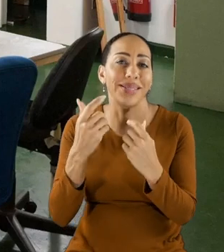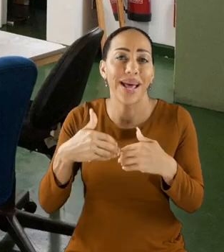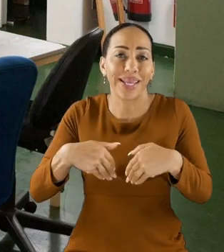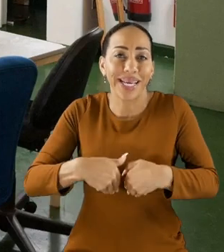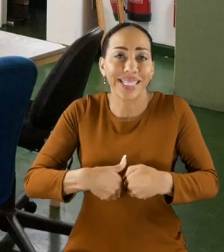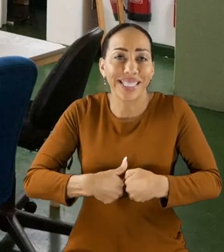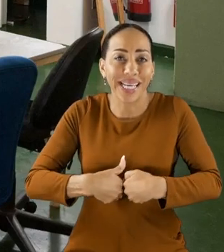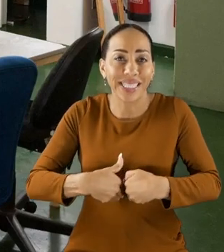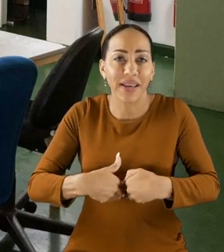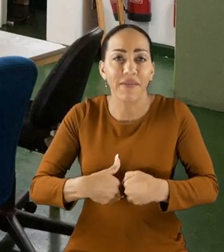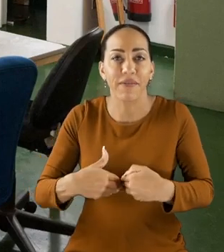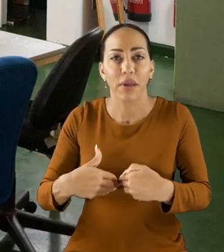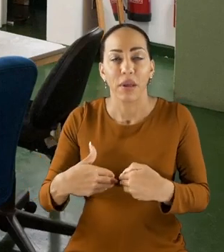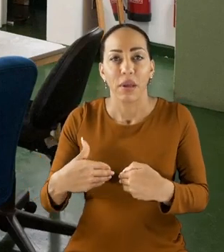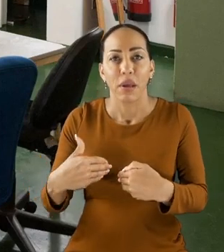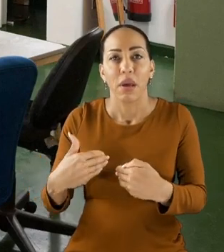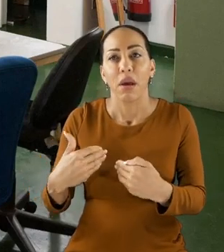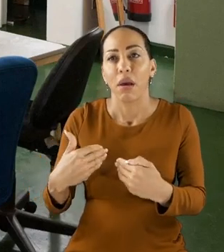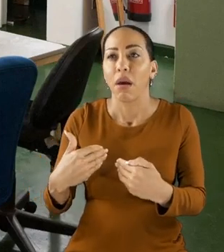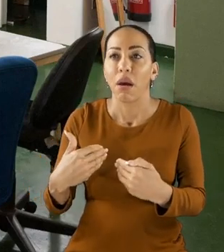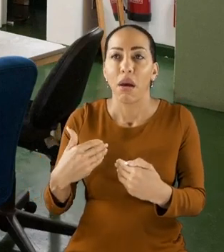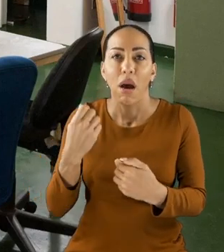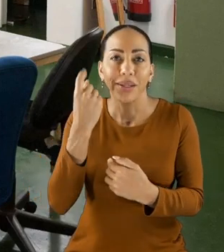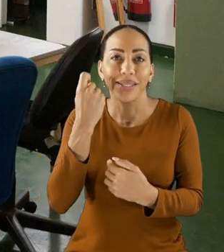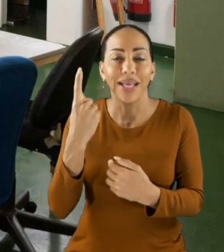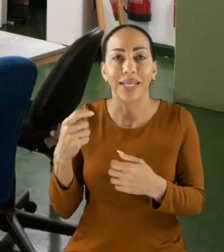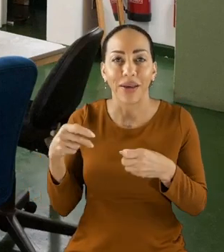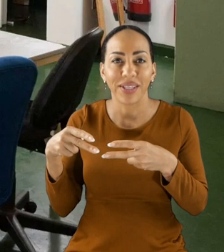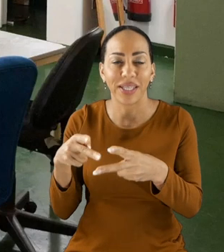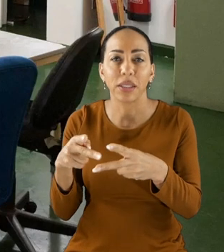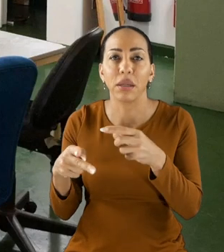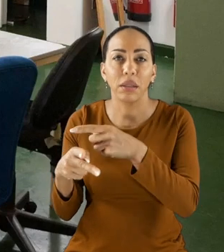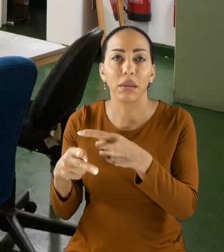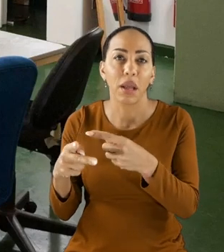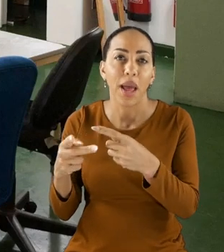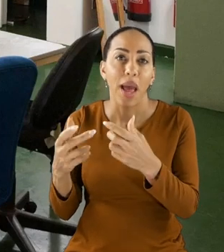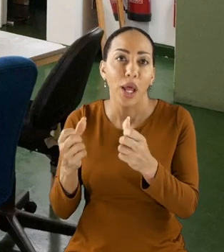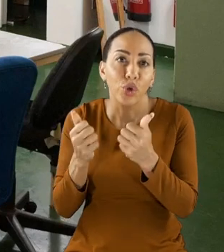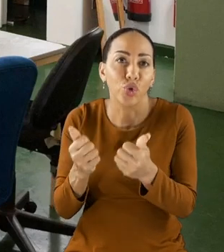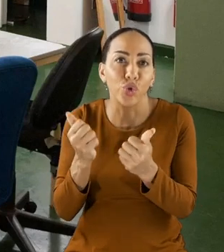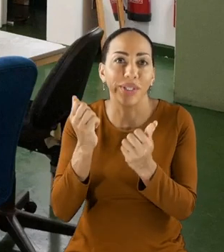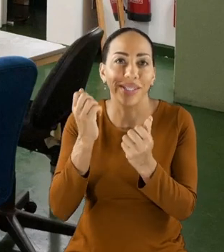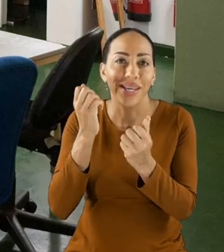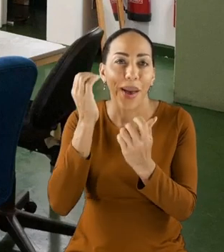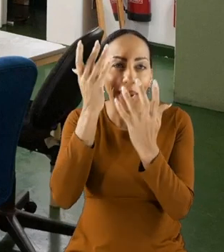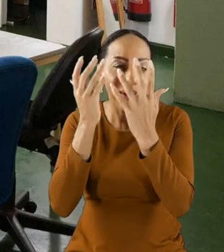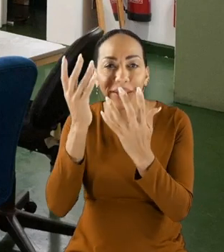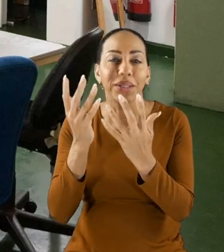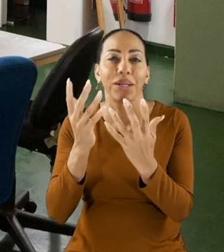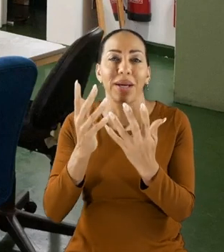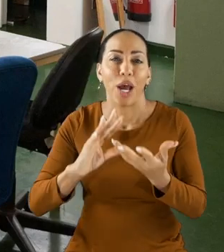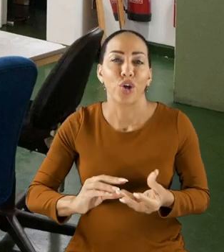systems, just due to more experience and so more kind of imagination with it, and start to, I